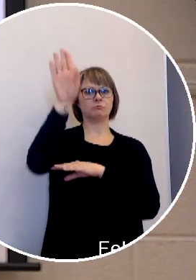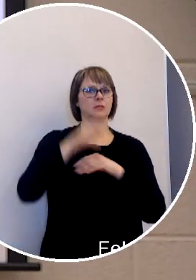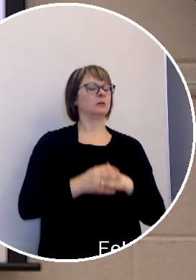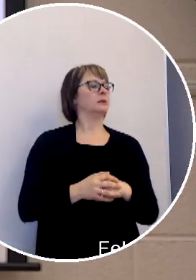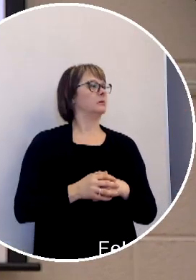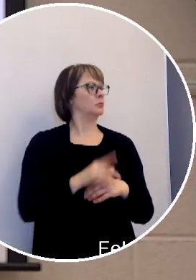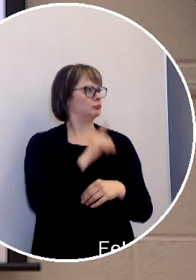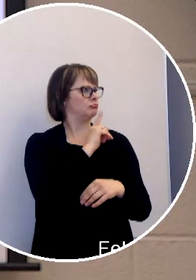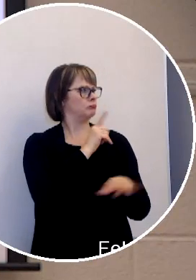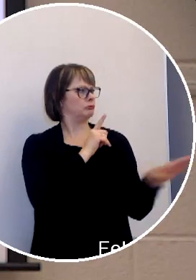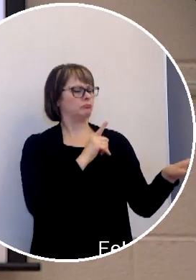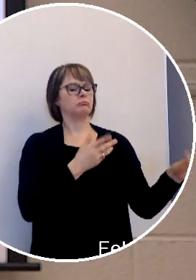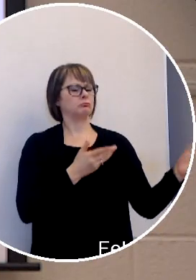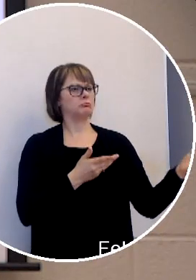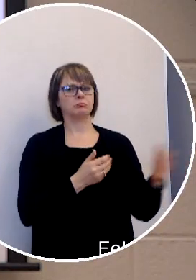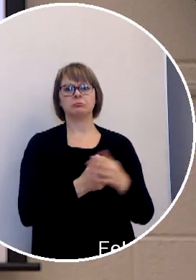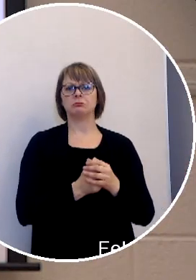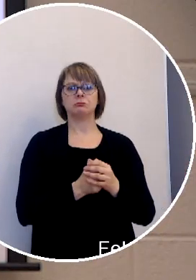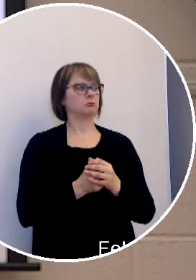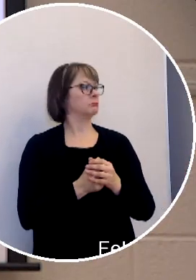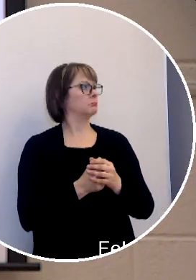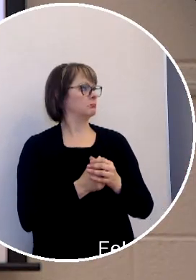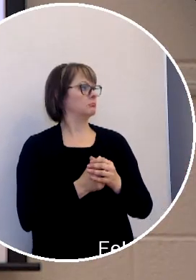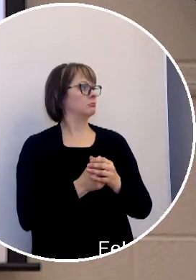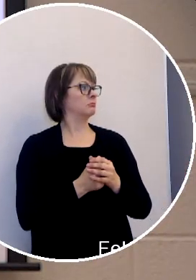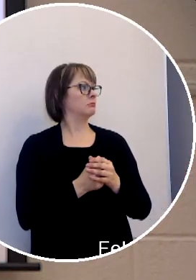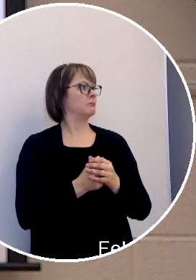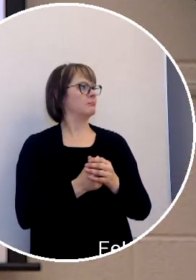certainly can, yes. Okay, thank you very much.